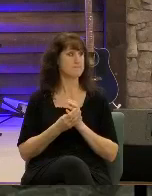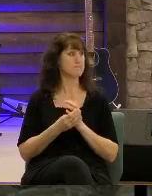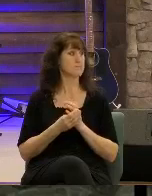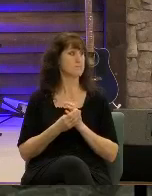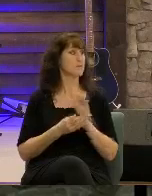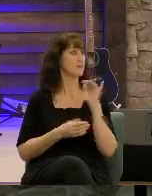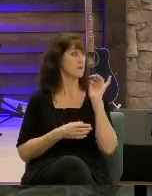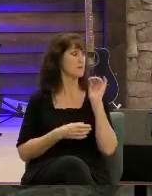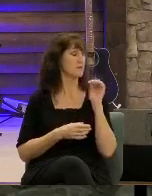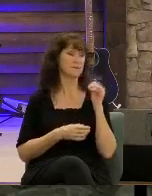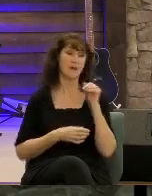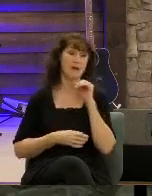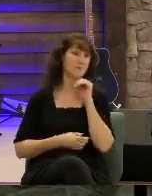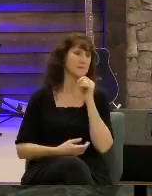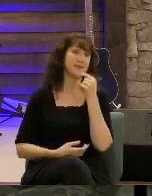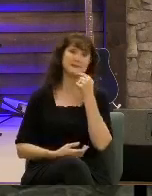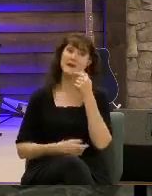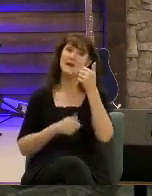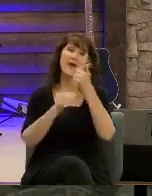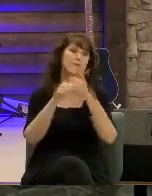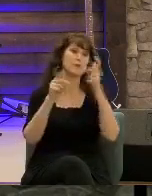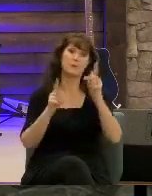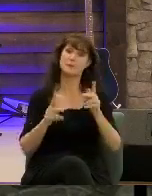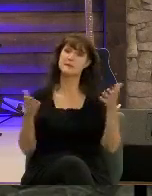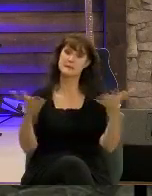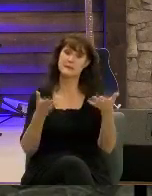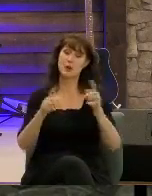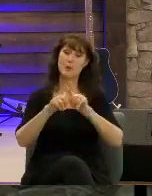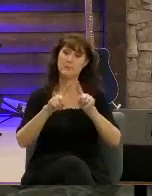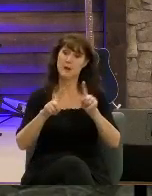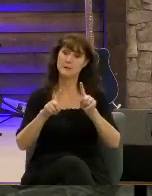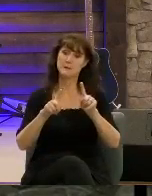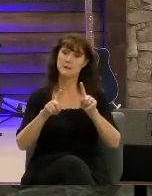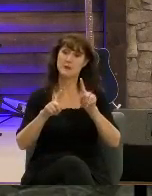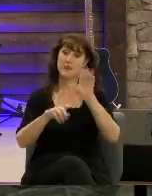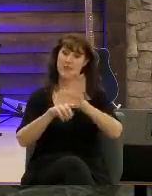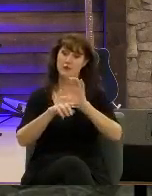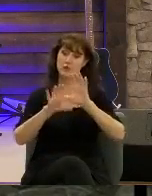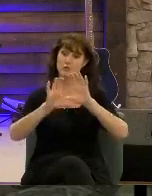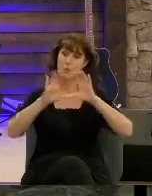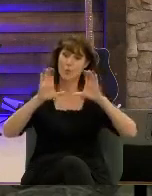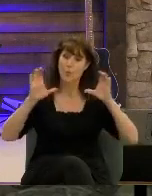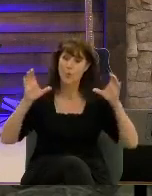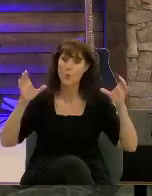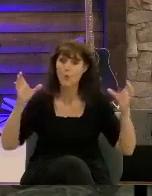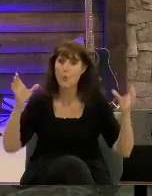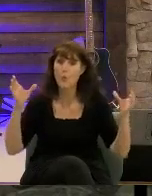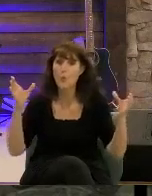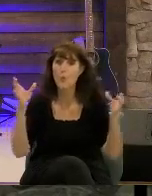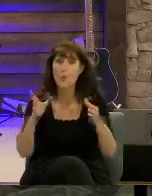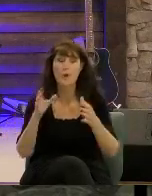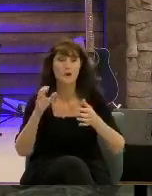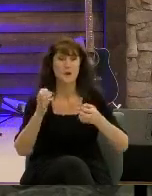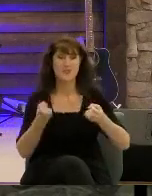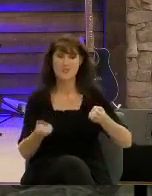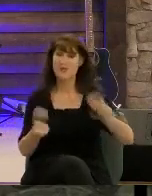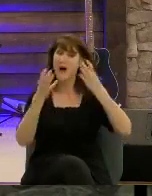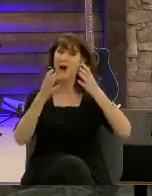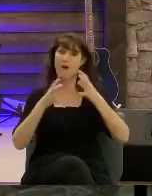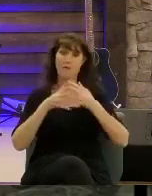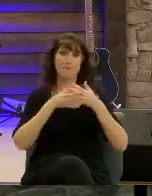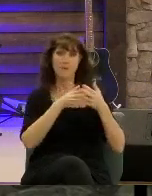Right. So true. I'm not saying that's everybody here. I'm just saying that's much of the American church today,